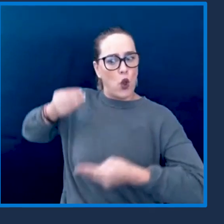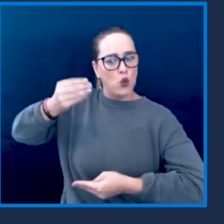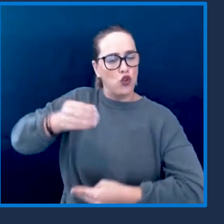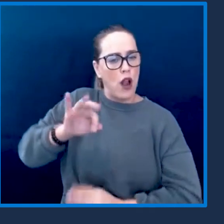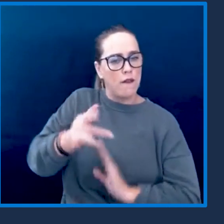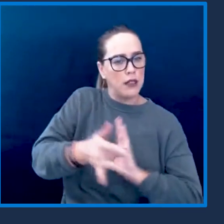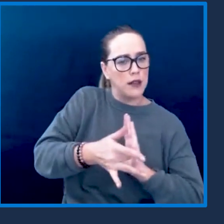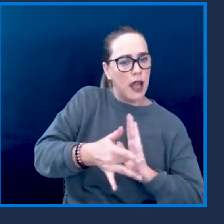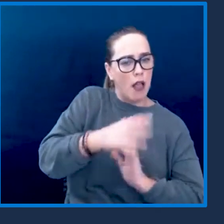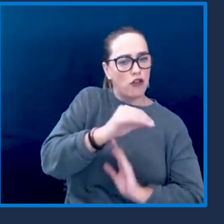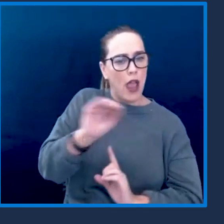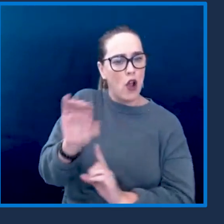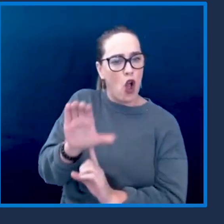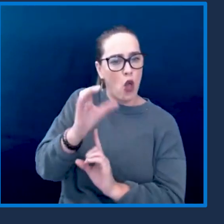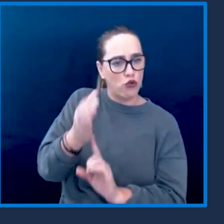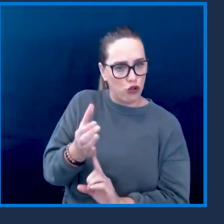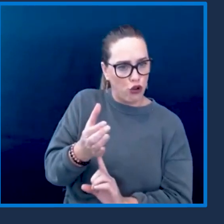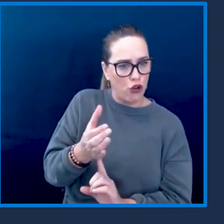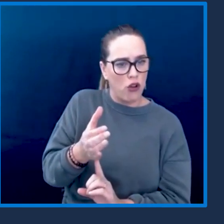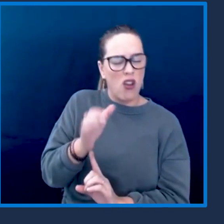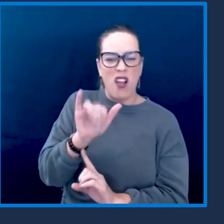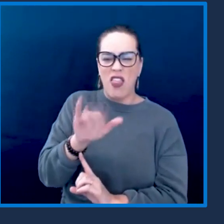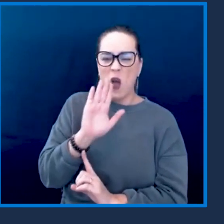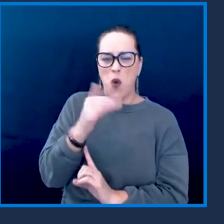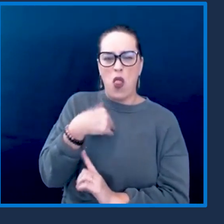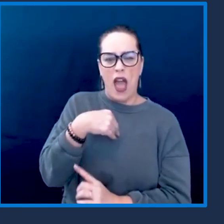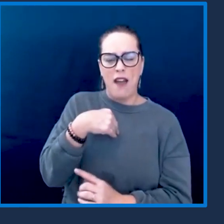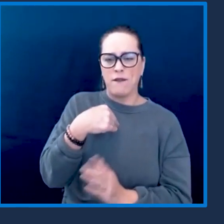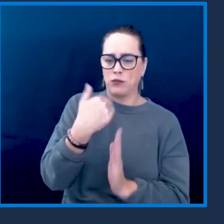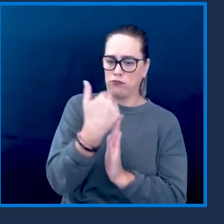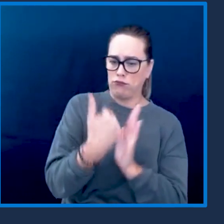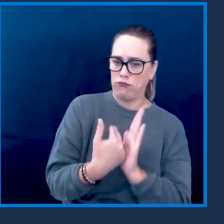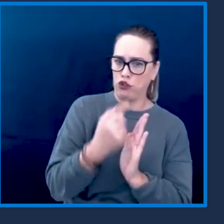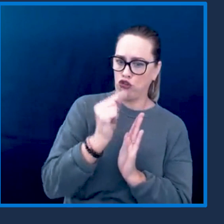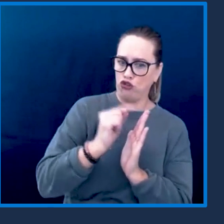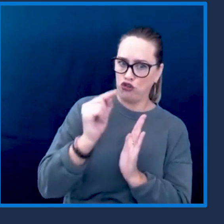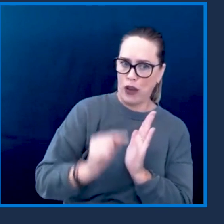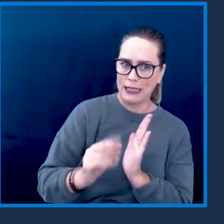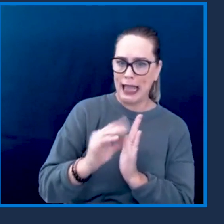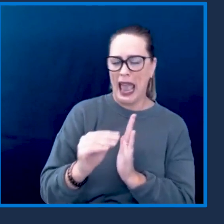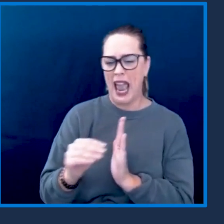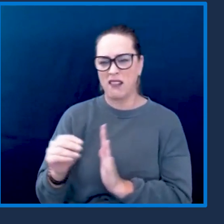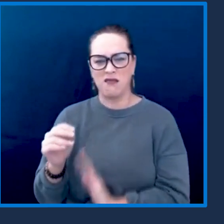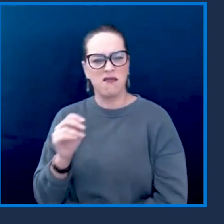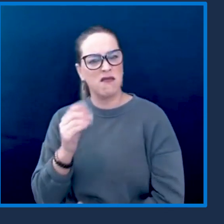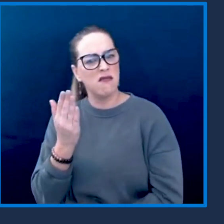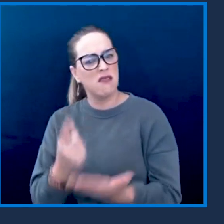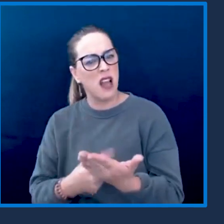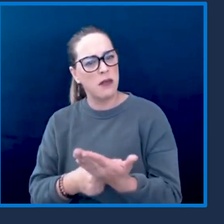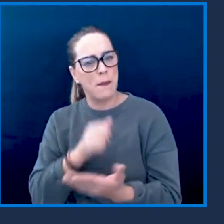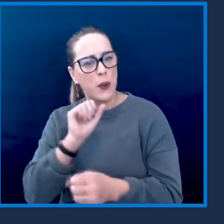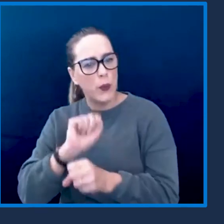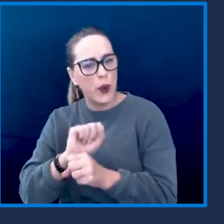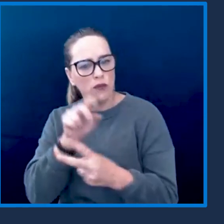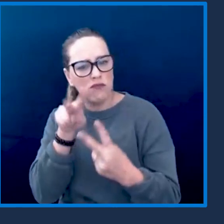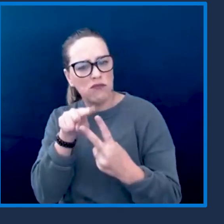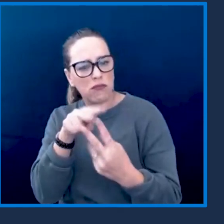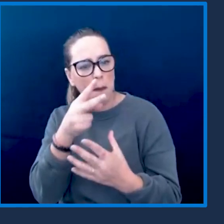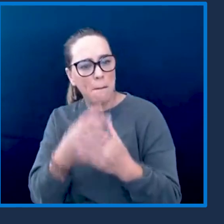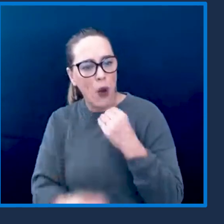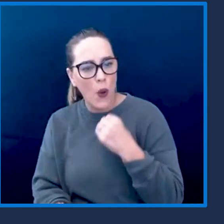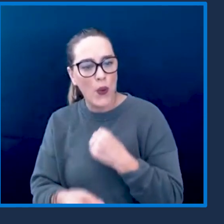dysfunctions. And that's Steve Silverman in his book, Neurotribes. And so we have this picture